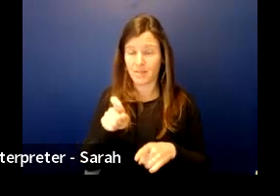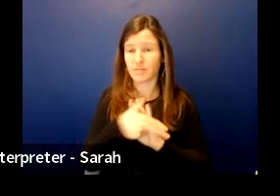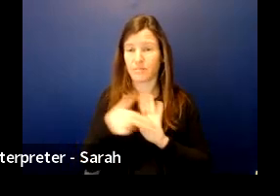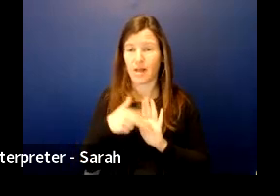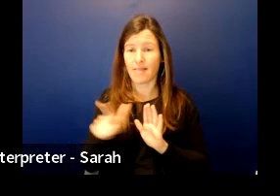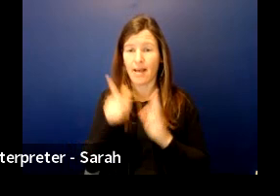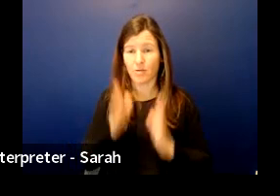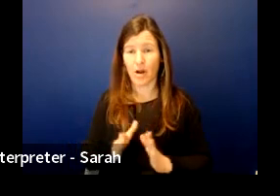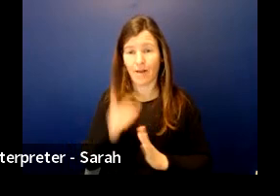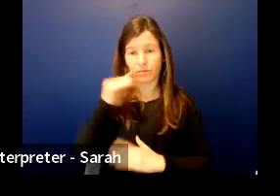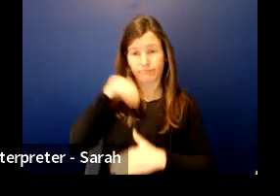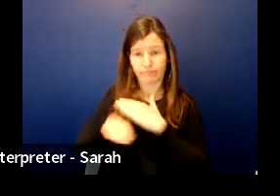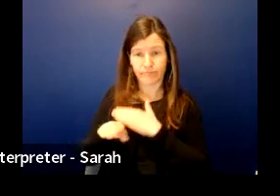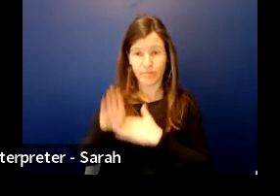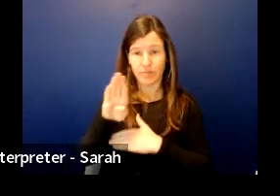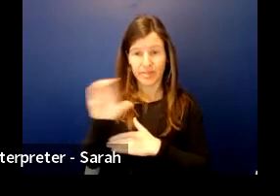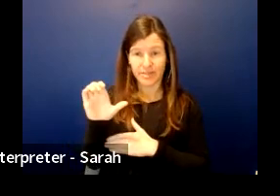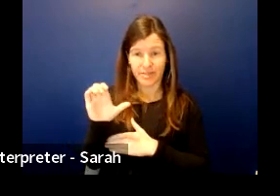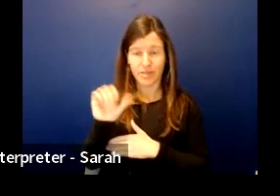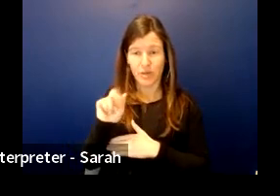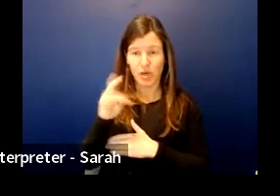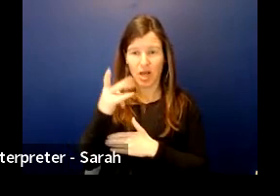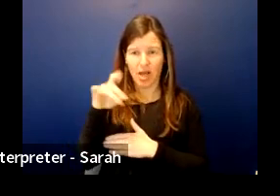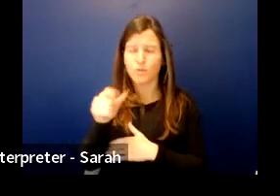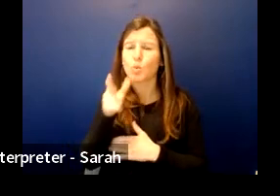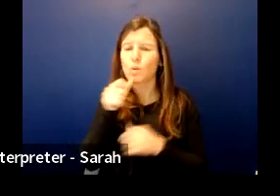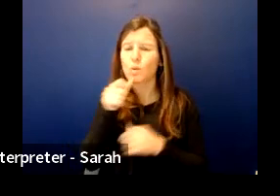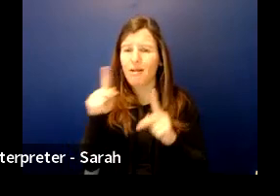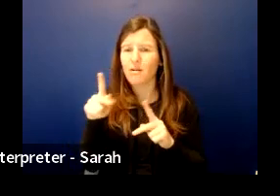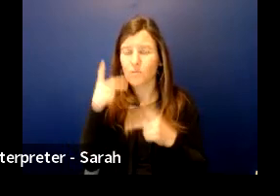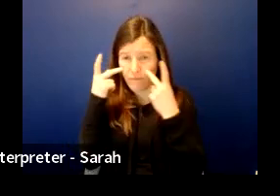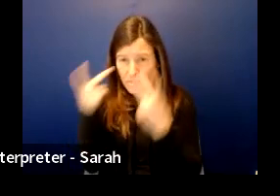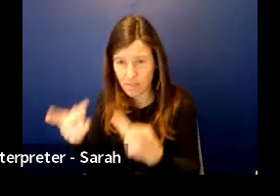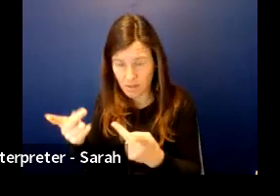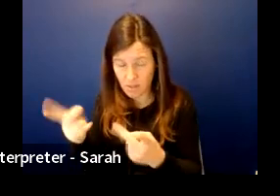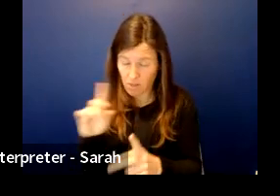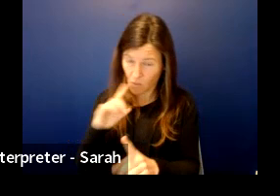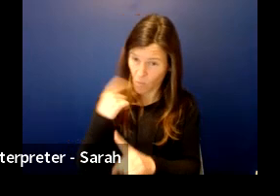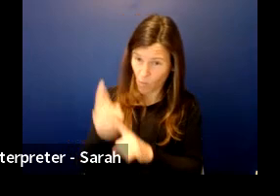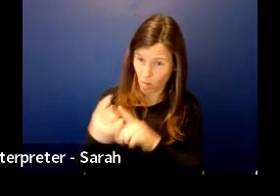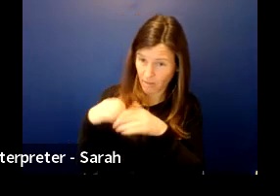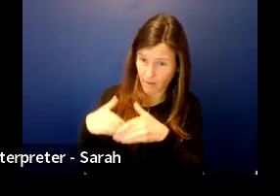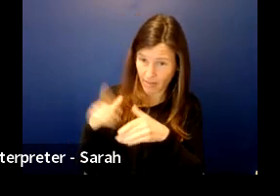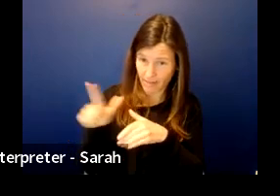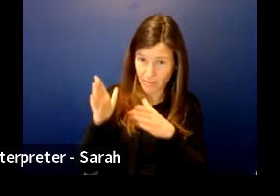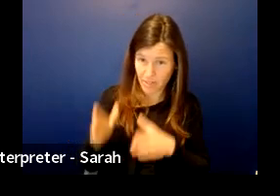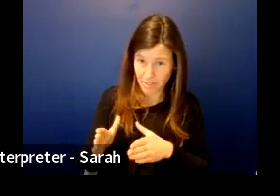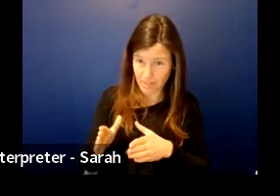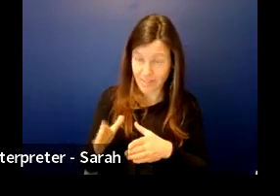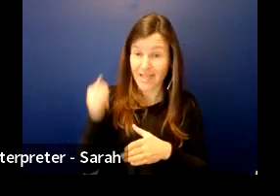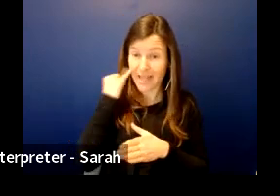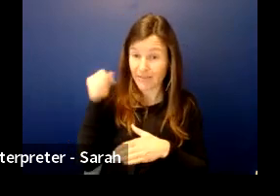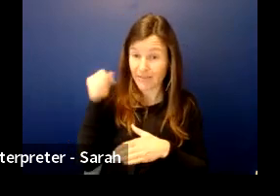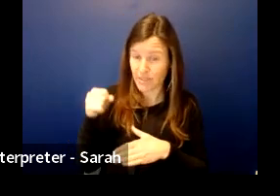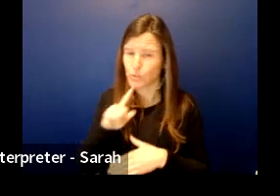BC Archives. So who can visit the BC Archives? Do you think it's just librarians? You would answer true. If